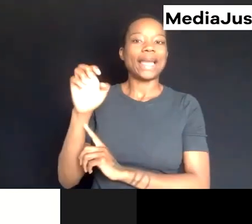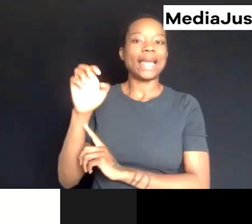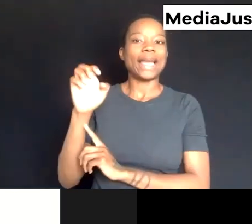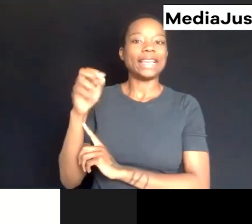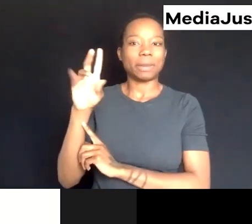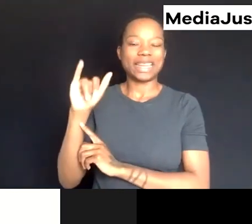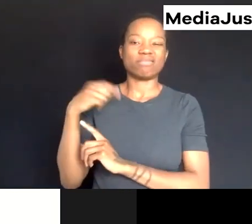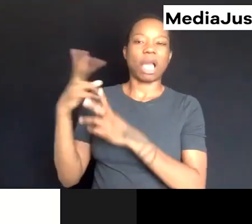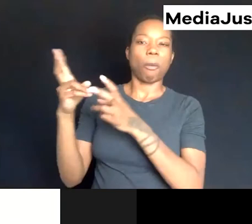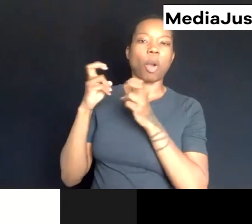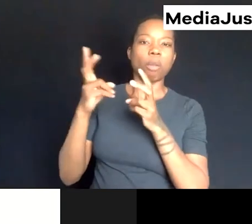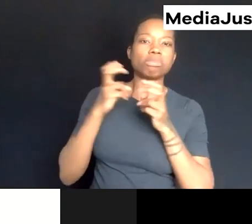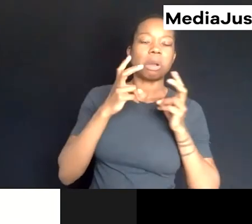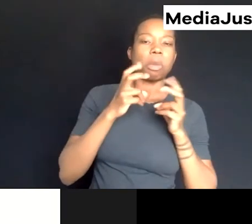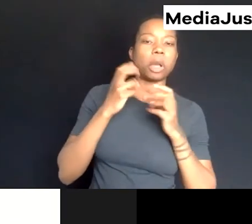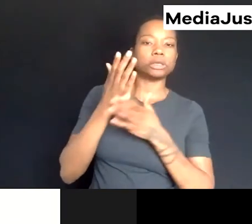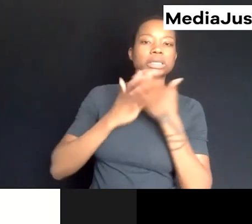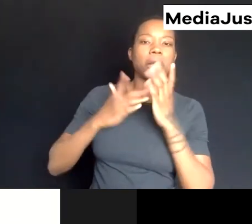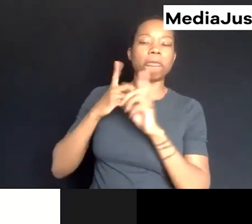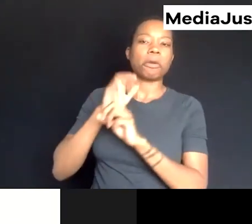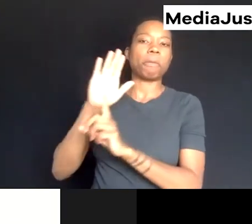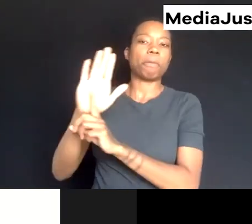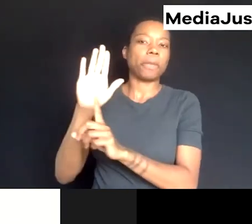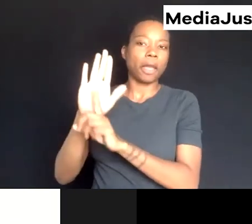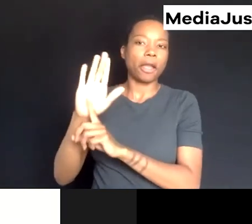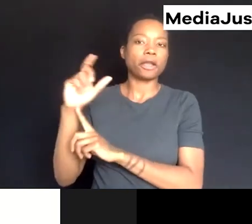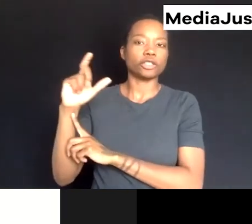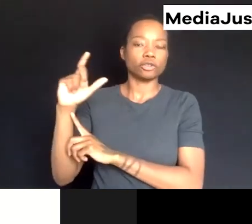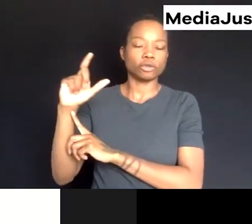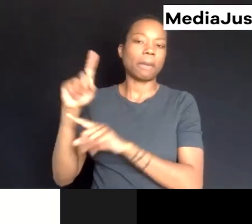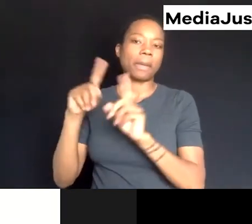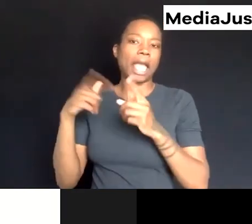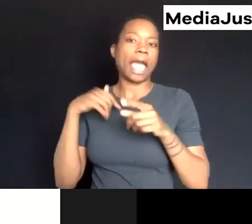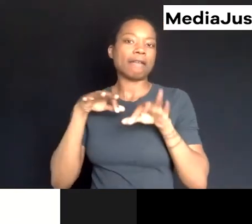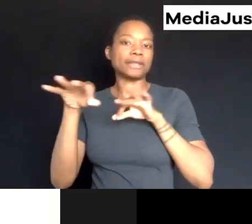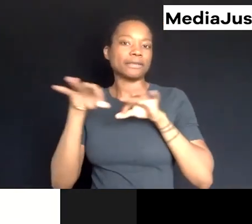you. And it has a definition here, which is also in the chat.